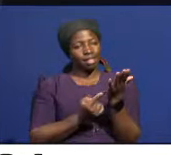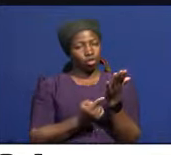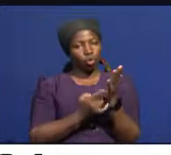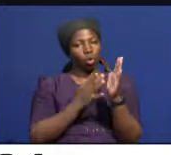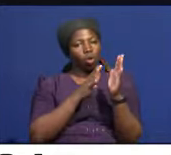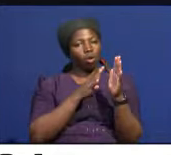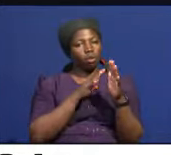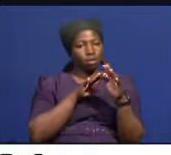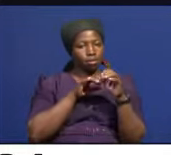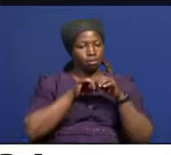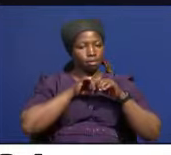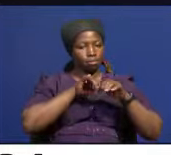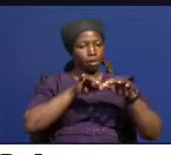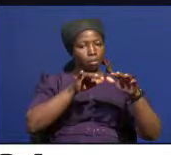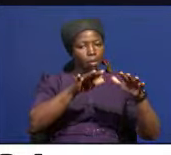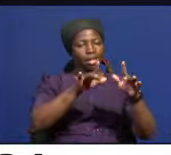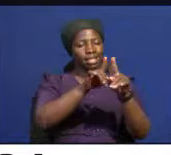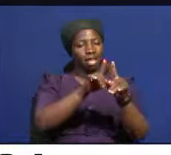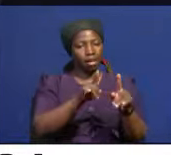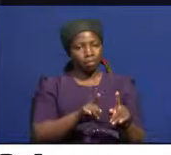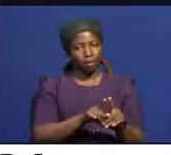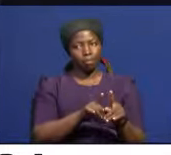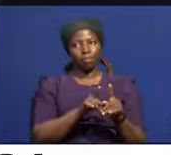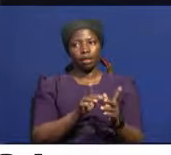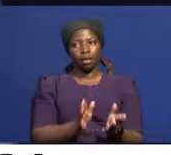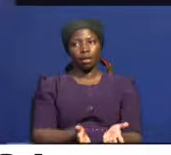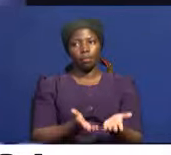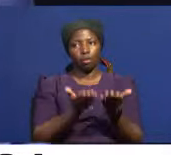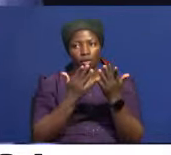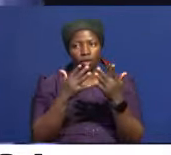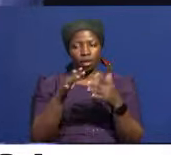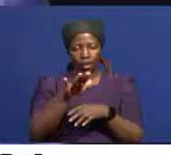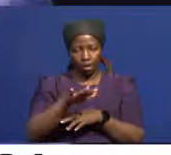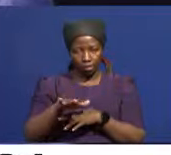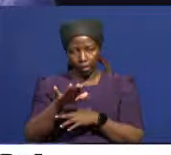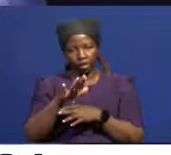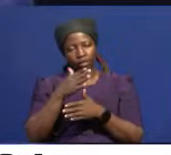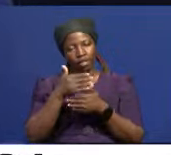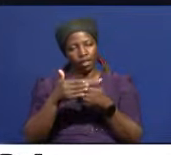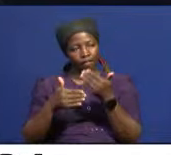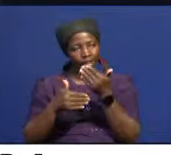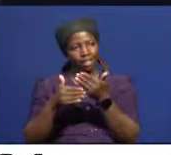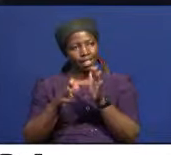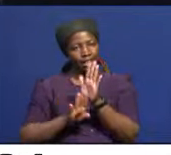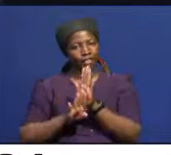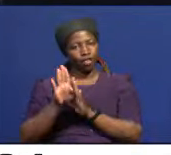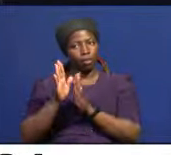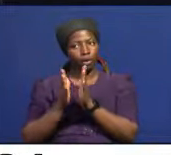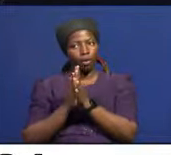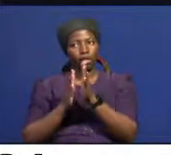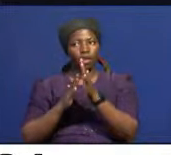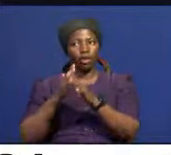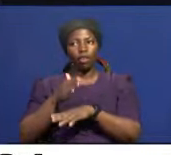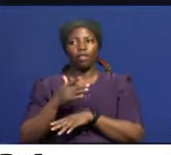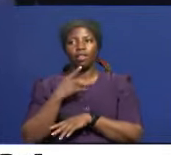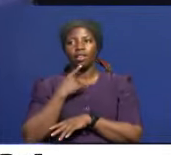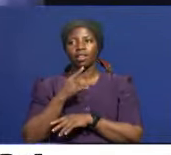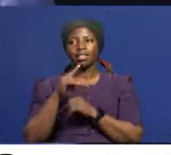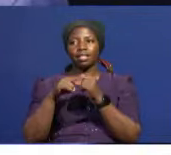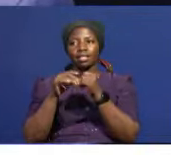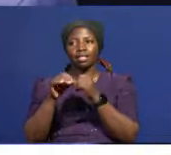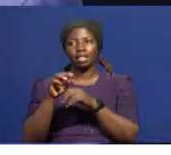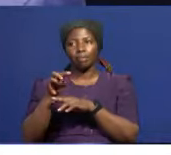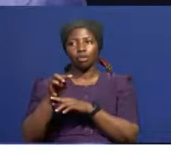an enhanced pace of infrastructure development. With over 160 million Africans gaining